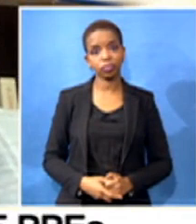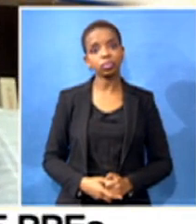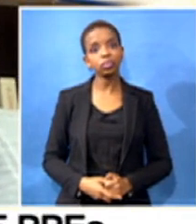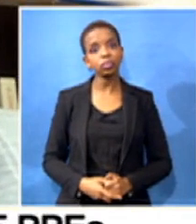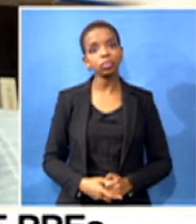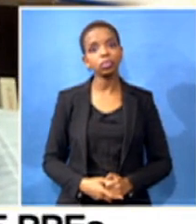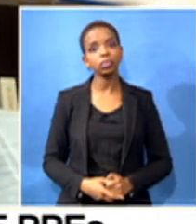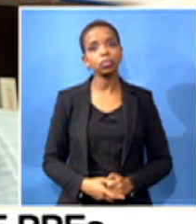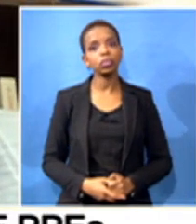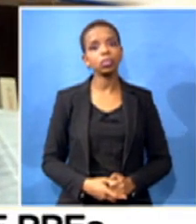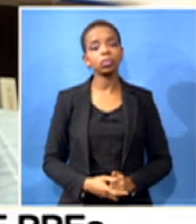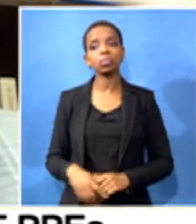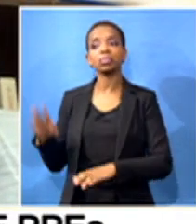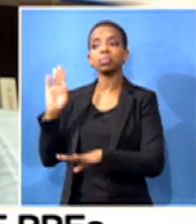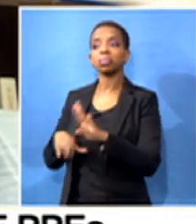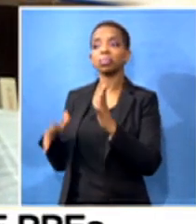No charges have been